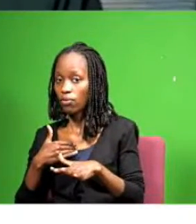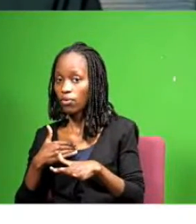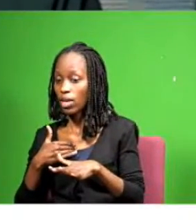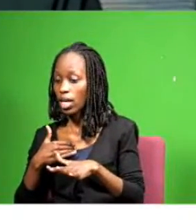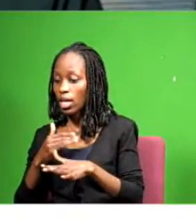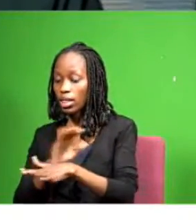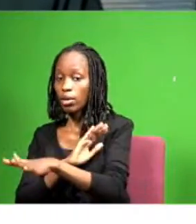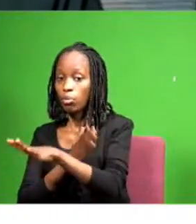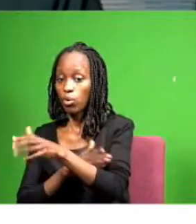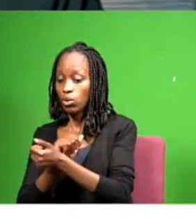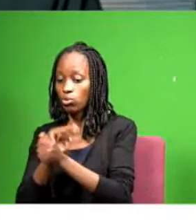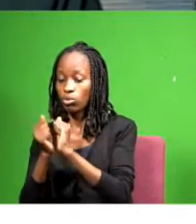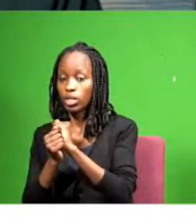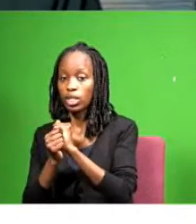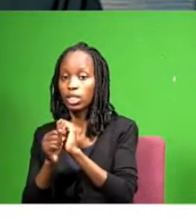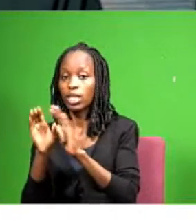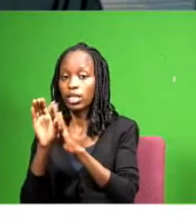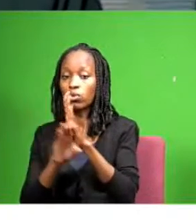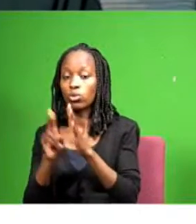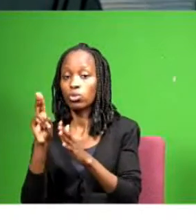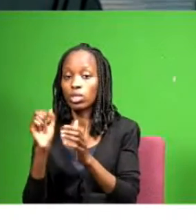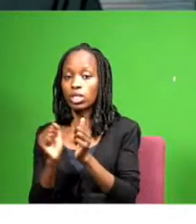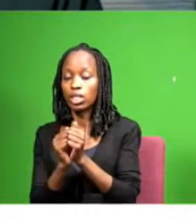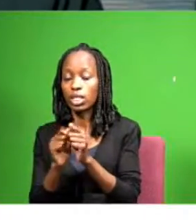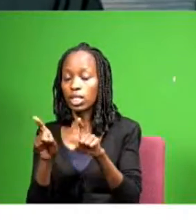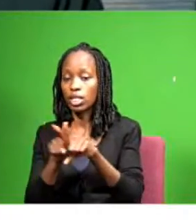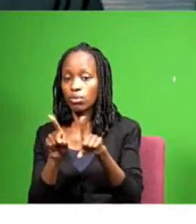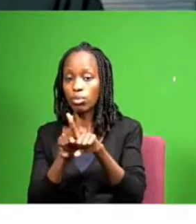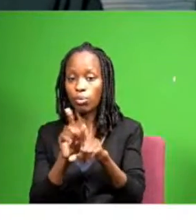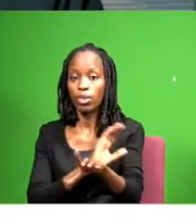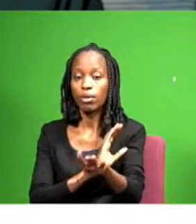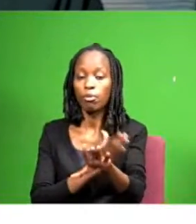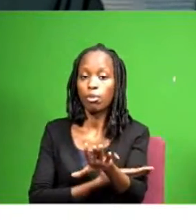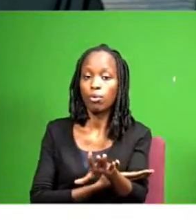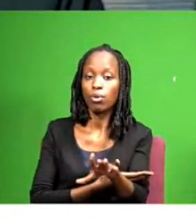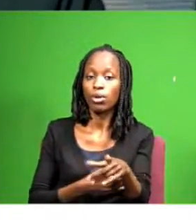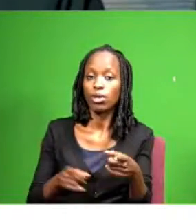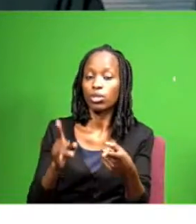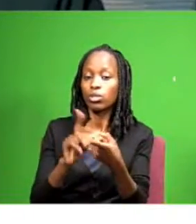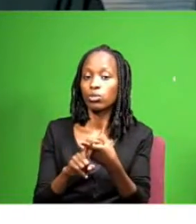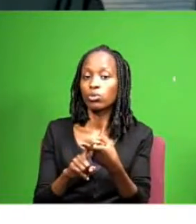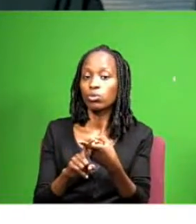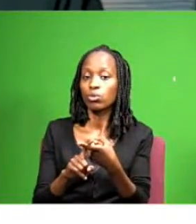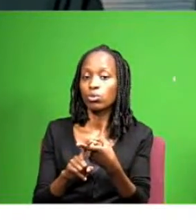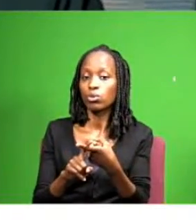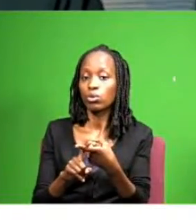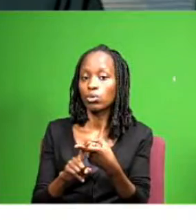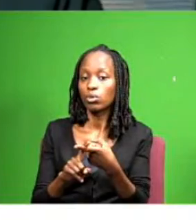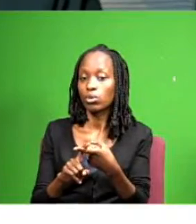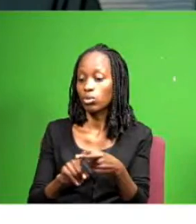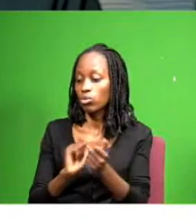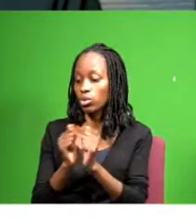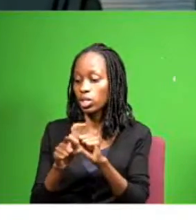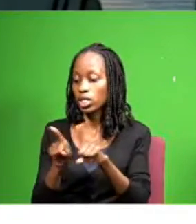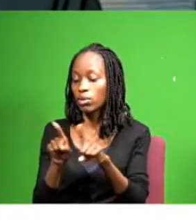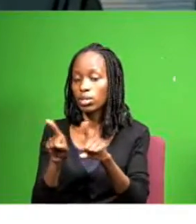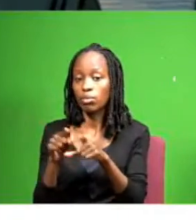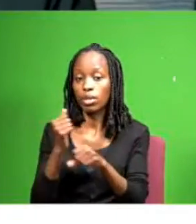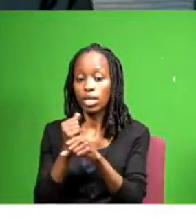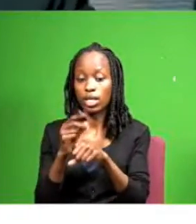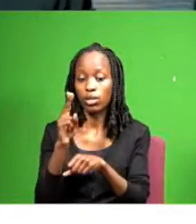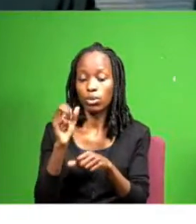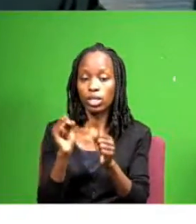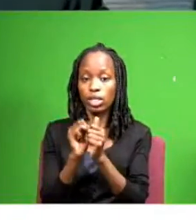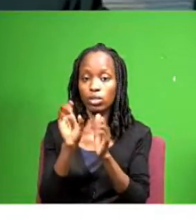2010, which in my view includes the power to overhaul, as they did with the former constitution, or partially